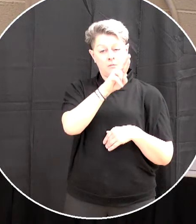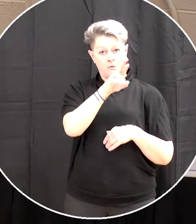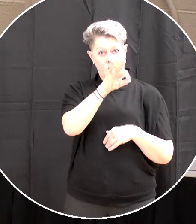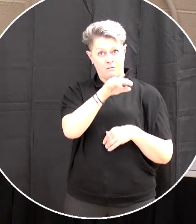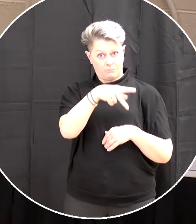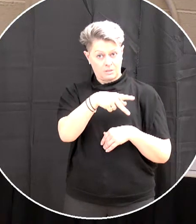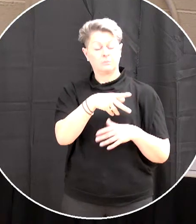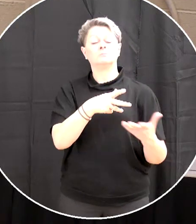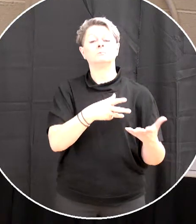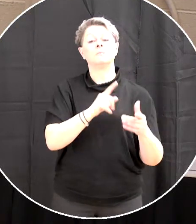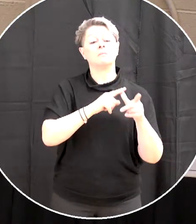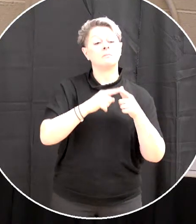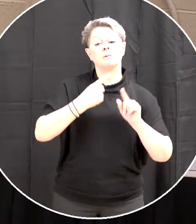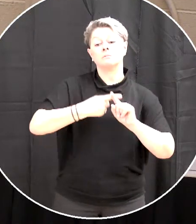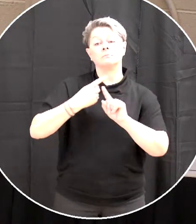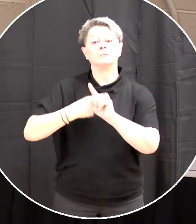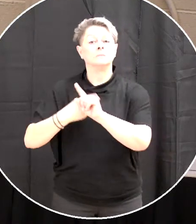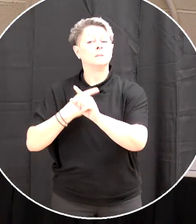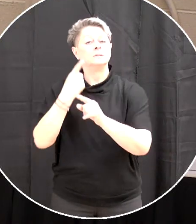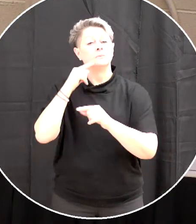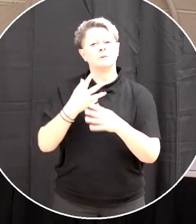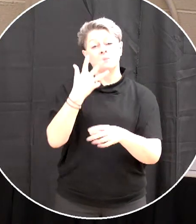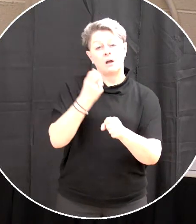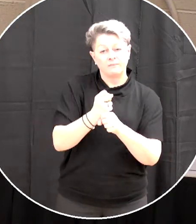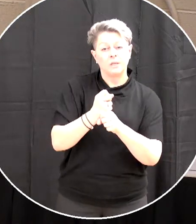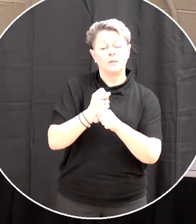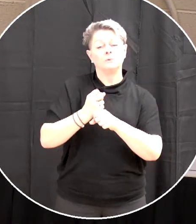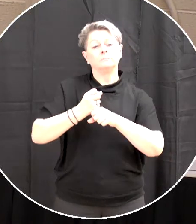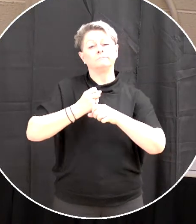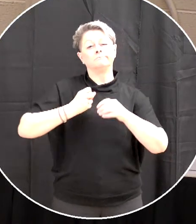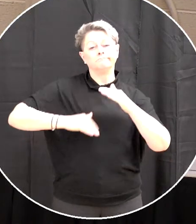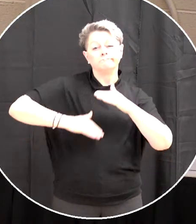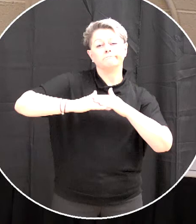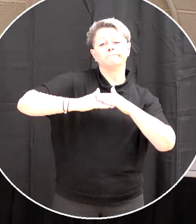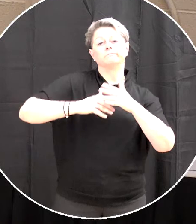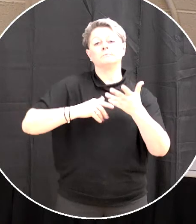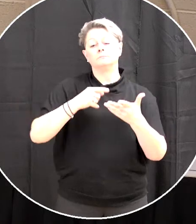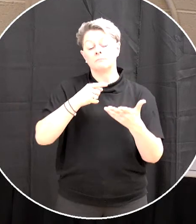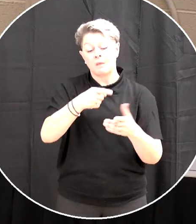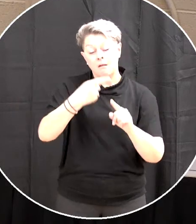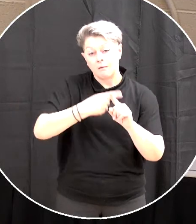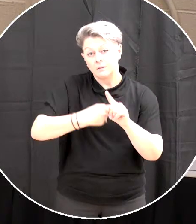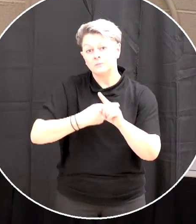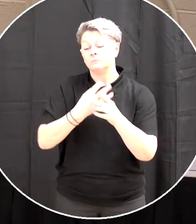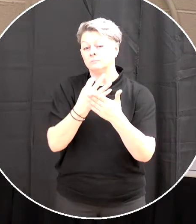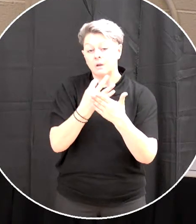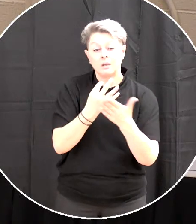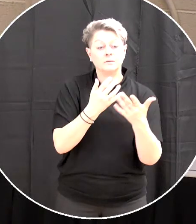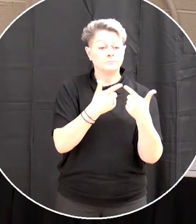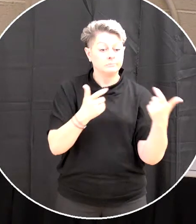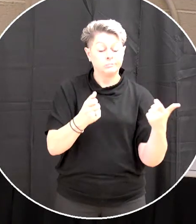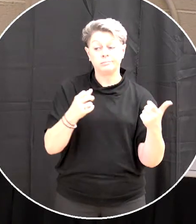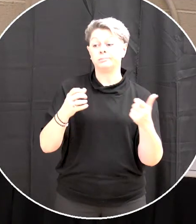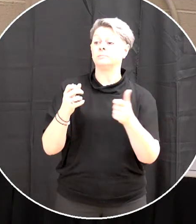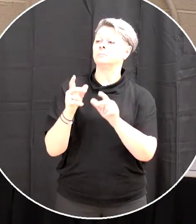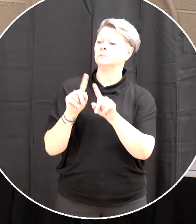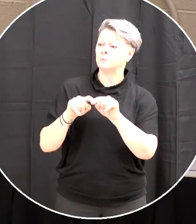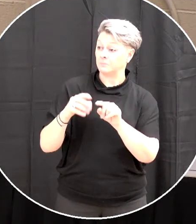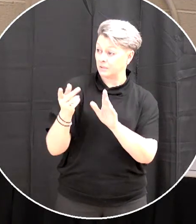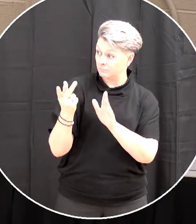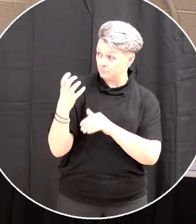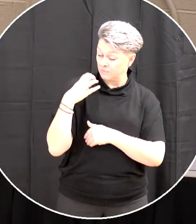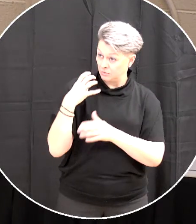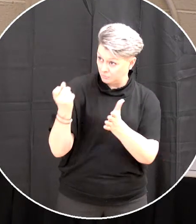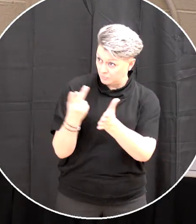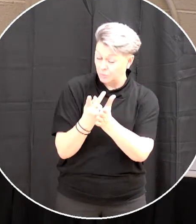arrange the necessary lease and financing with the 5-year amortization term with such leasing finance subject to ministerial approval as recommended